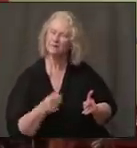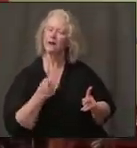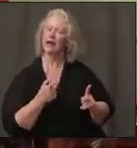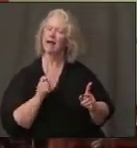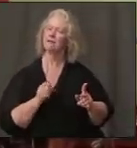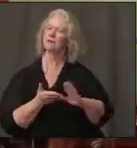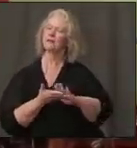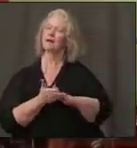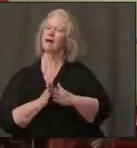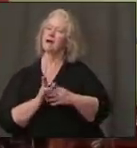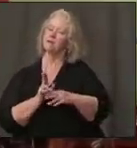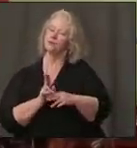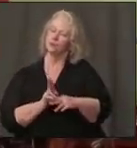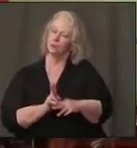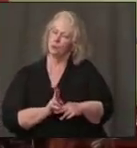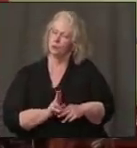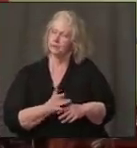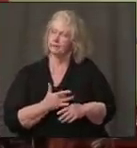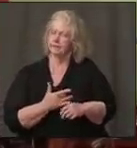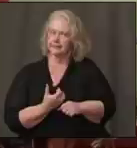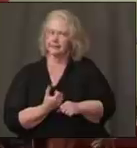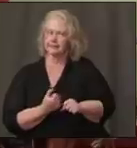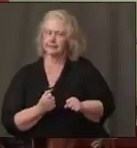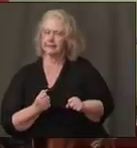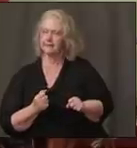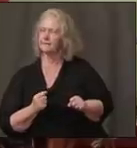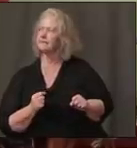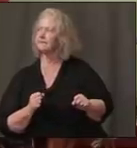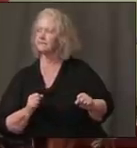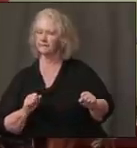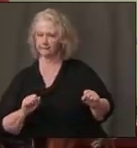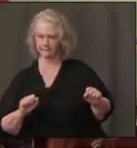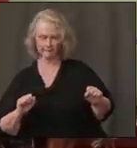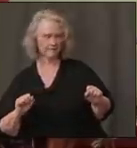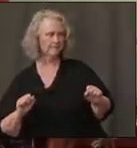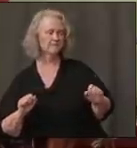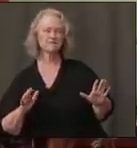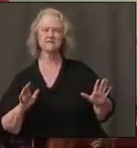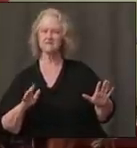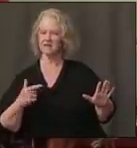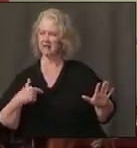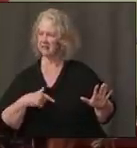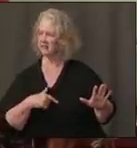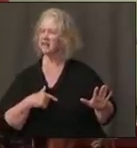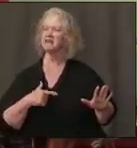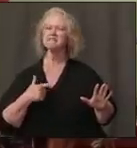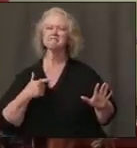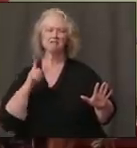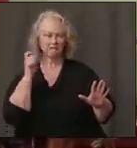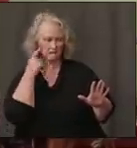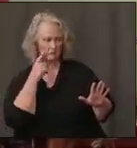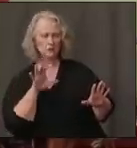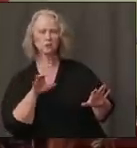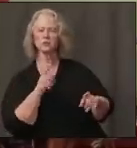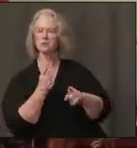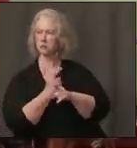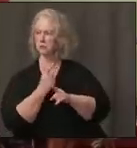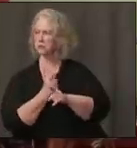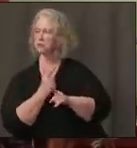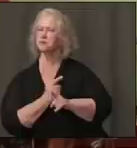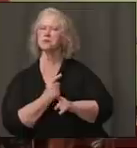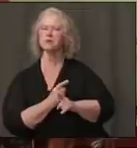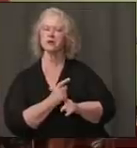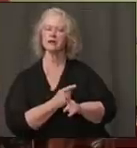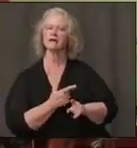time and be assured that they have that the state has the proper testing capacity, proper contact tracing capacity, and that